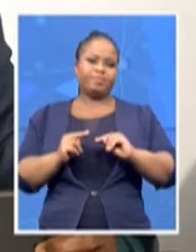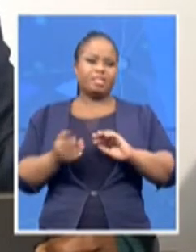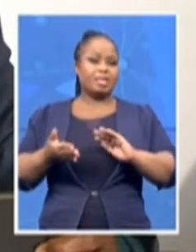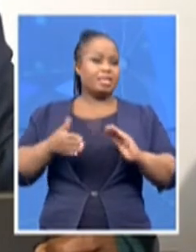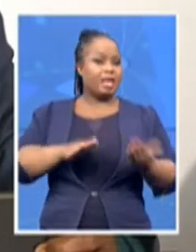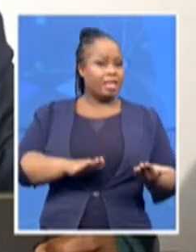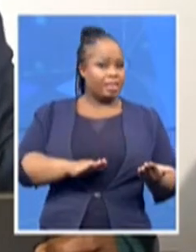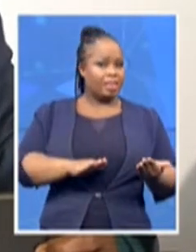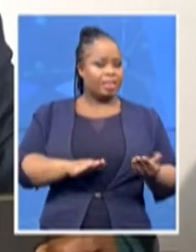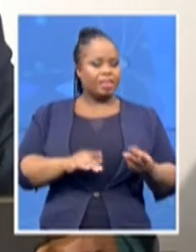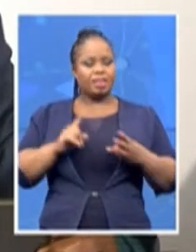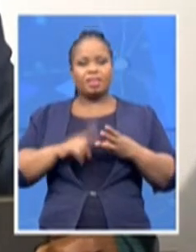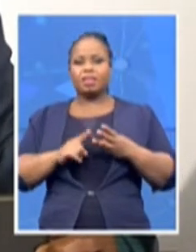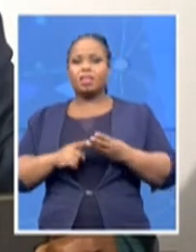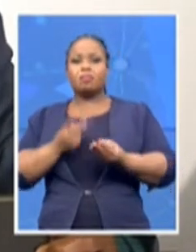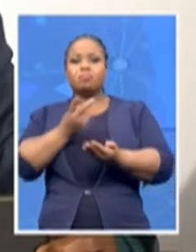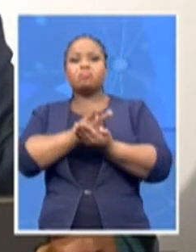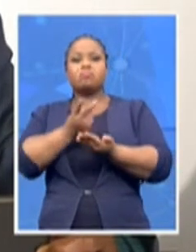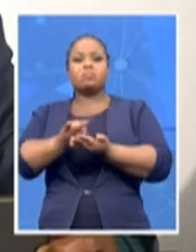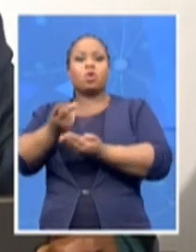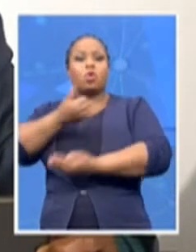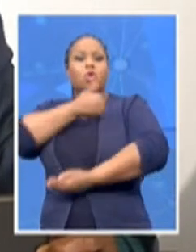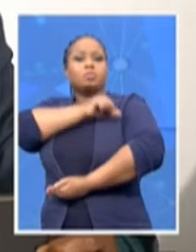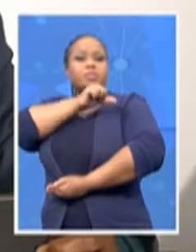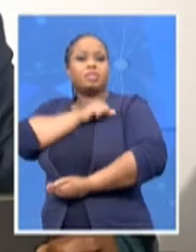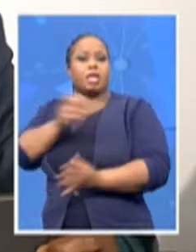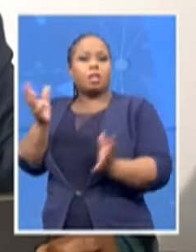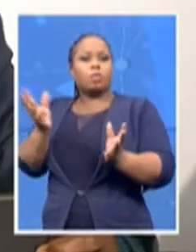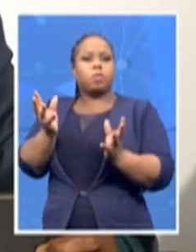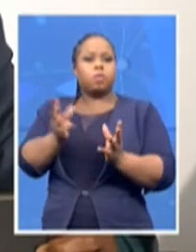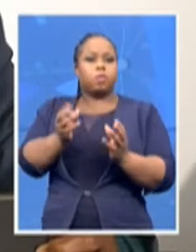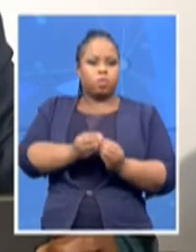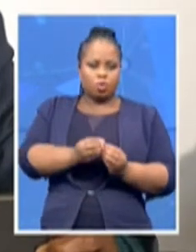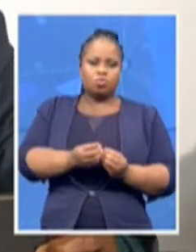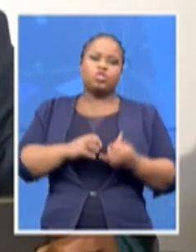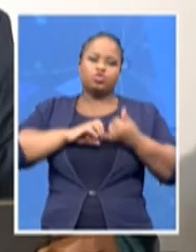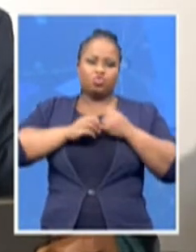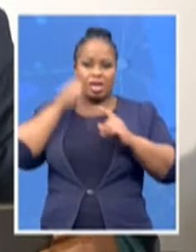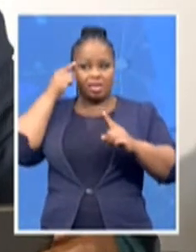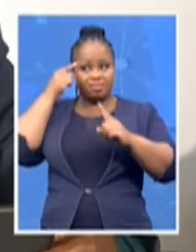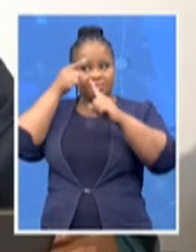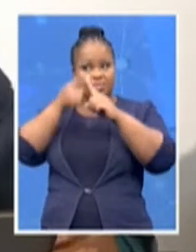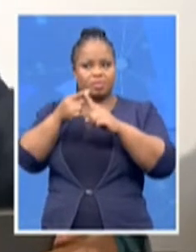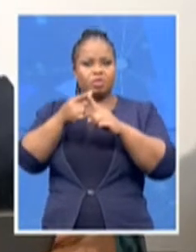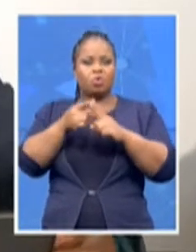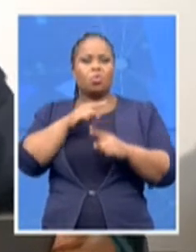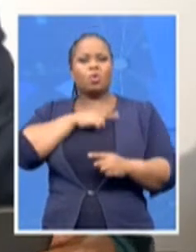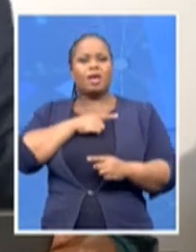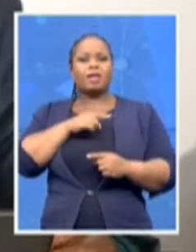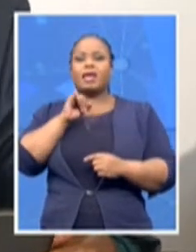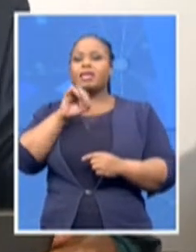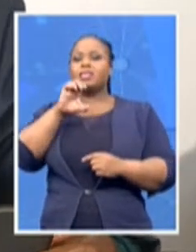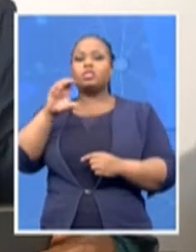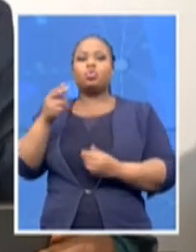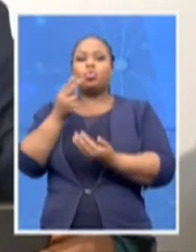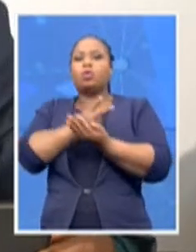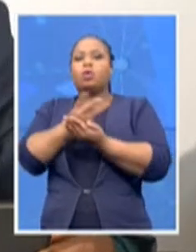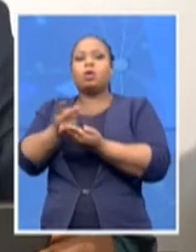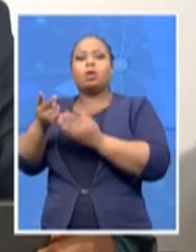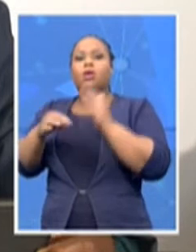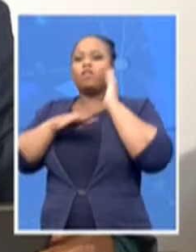hospitalization and people as, ending up in ICU. Now, it's thanks to the efforts